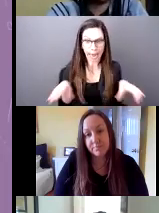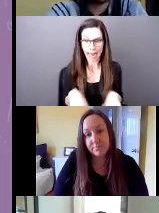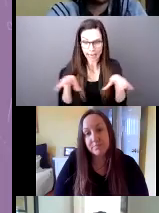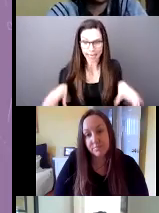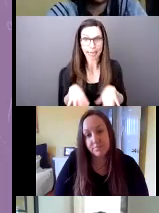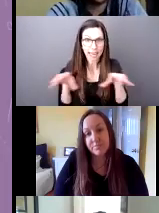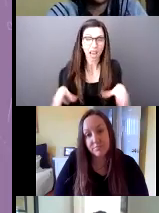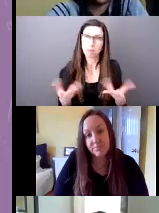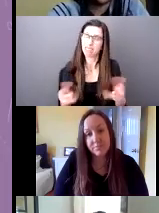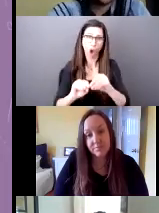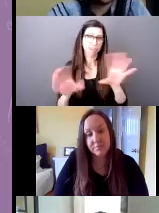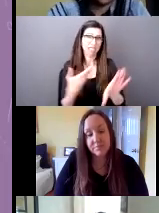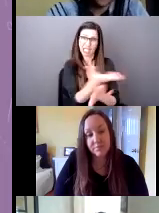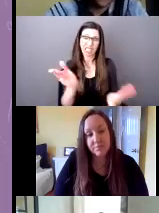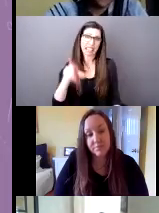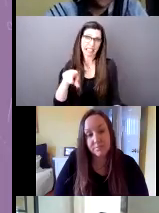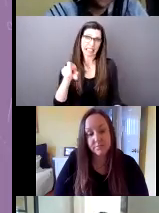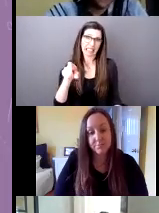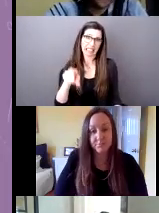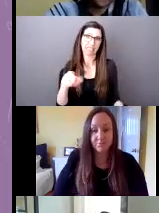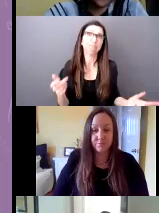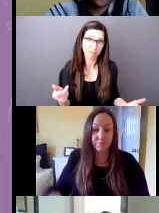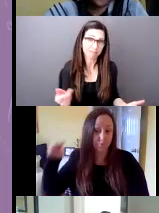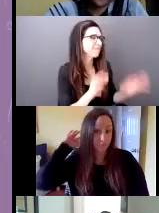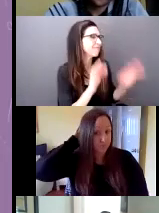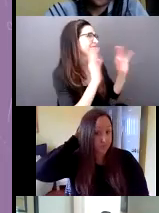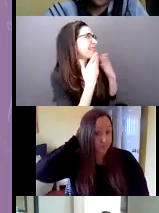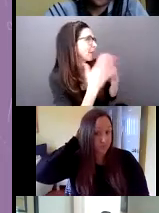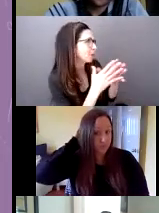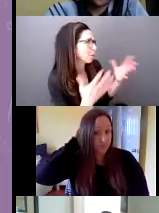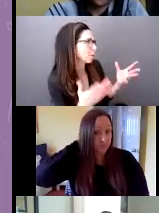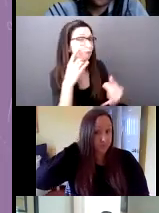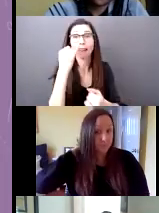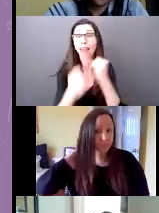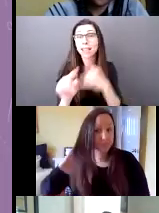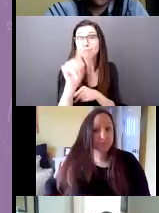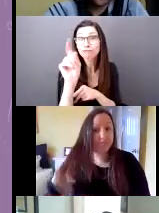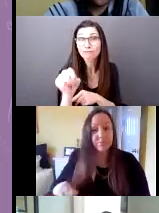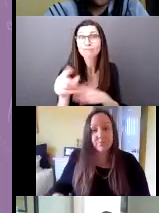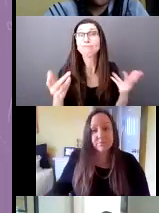it. Excellent. And the last question for this session today is,